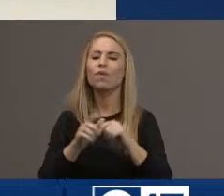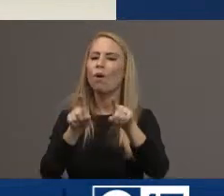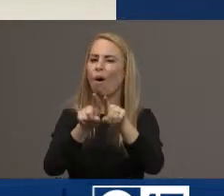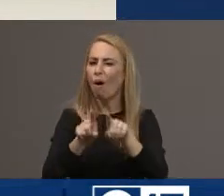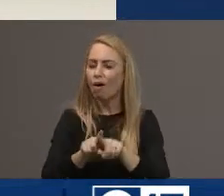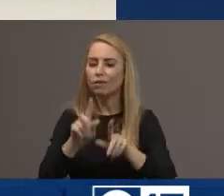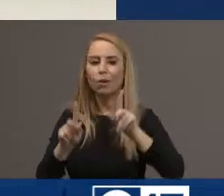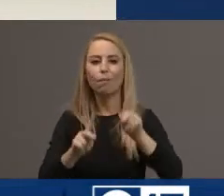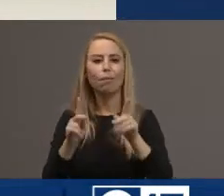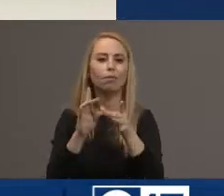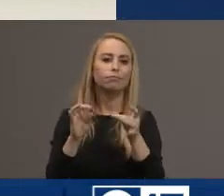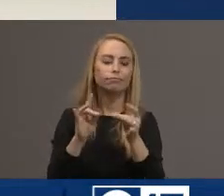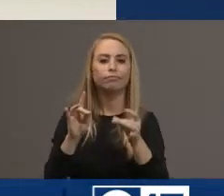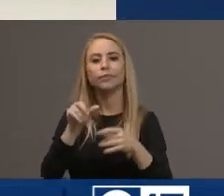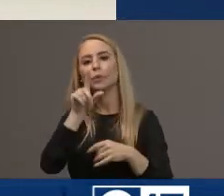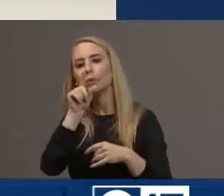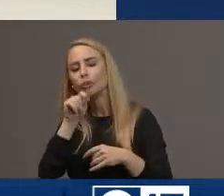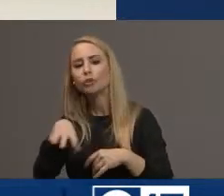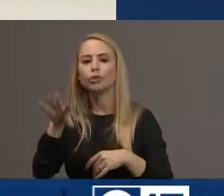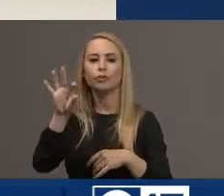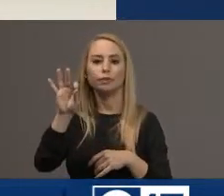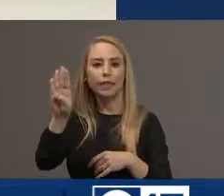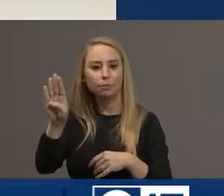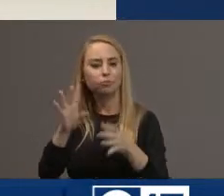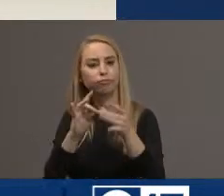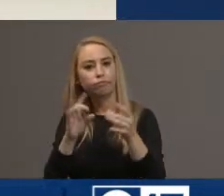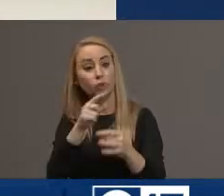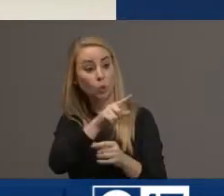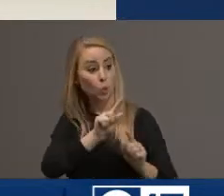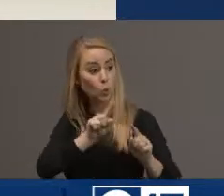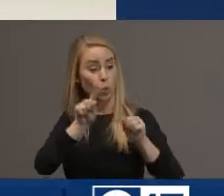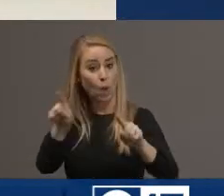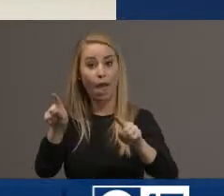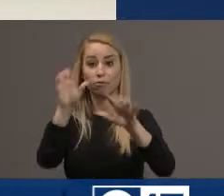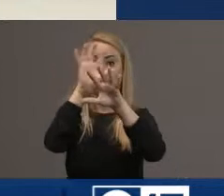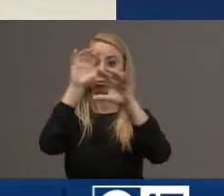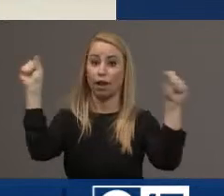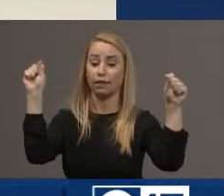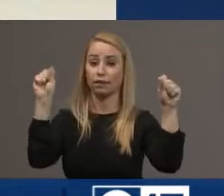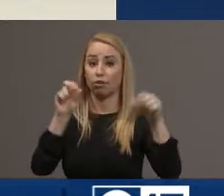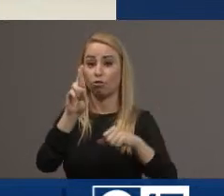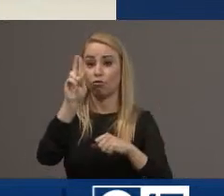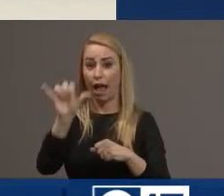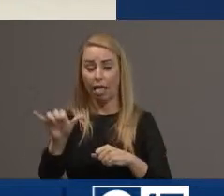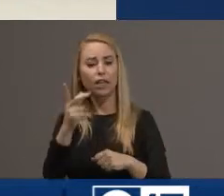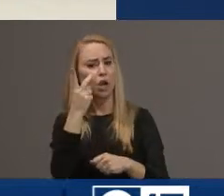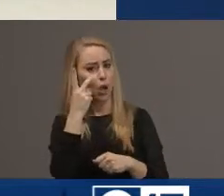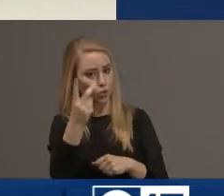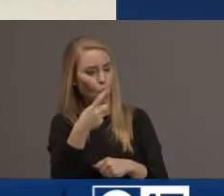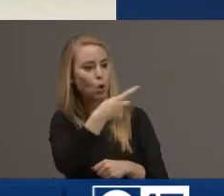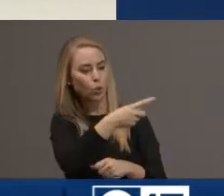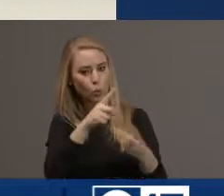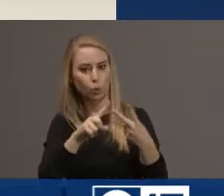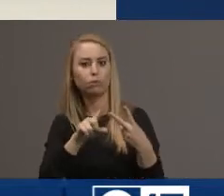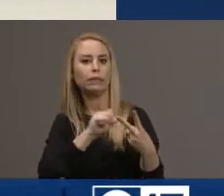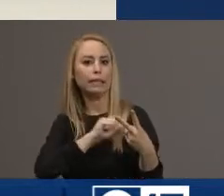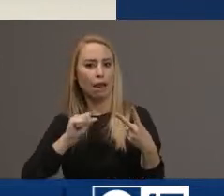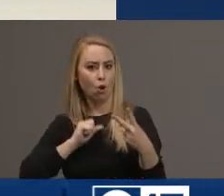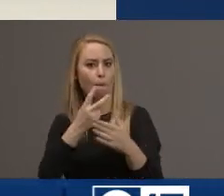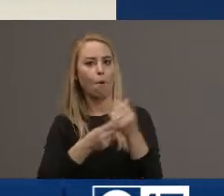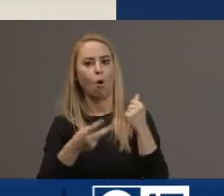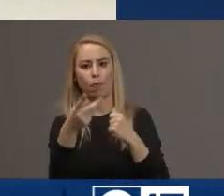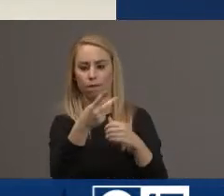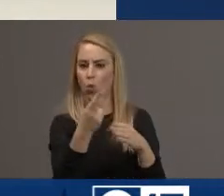social media have been asking about the president's rally that you were at. And in all fairness, you and Senator McSally were wearing a mask. Most people were